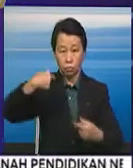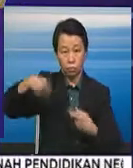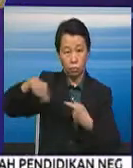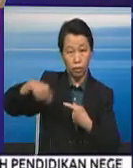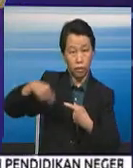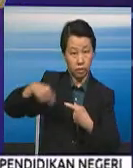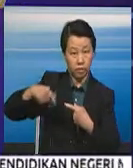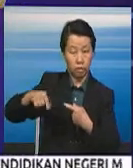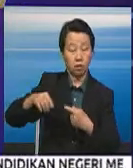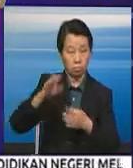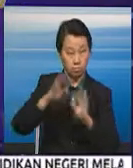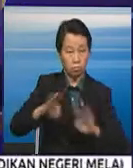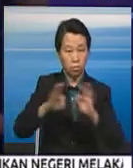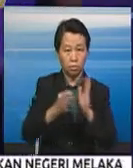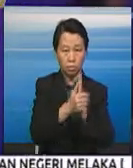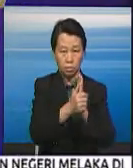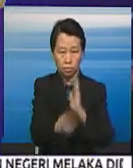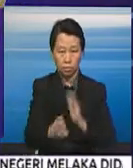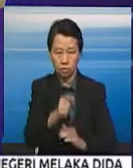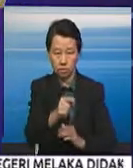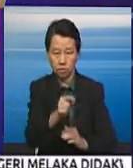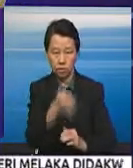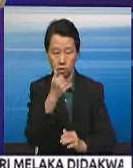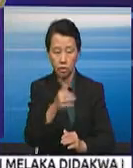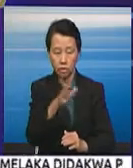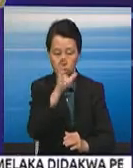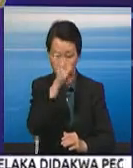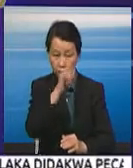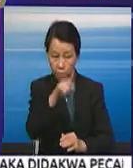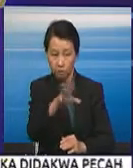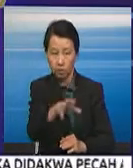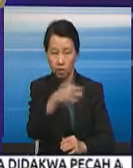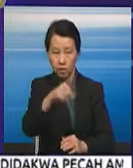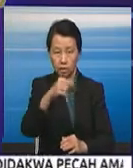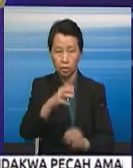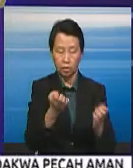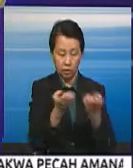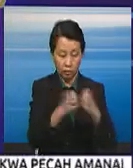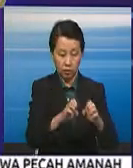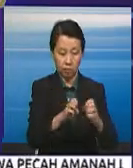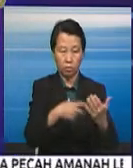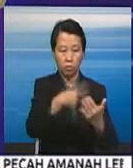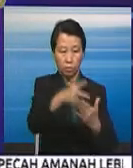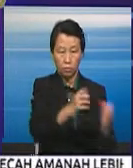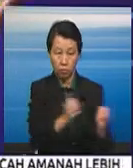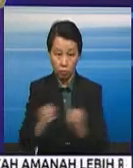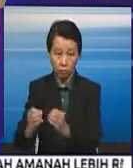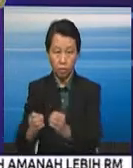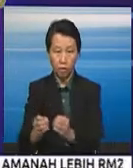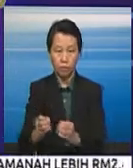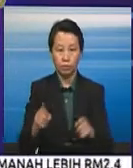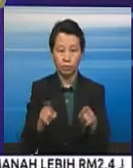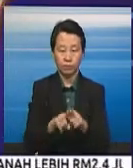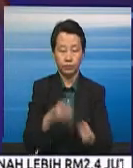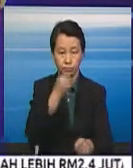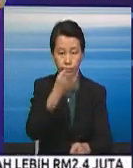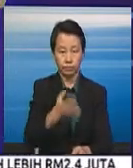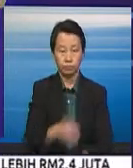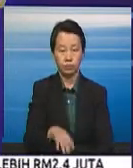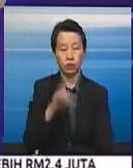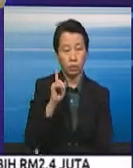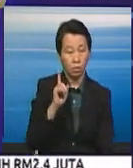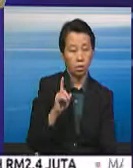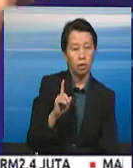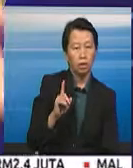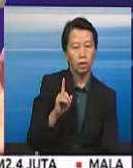you don't have to worry about the talent that you'll be hiring, and also the event organizer. So also, you know, as I mentioned before, one,